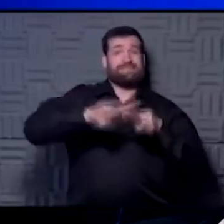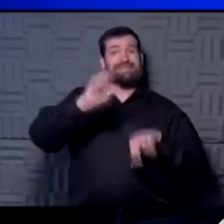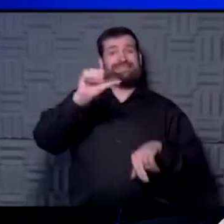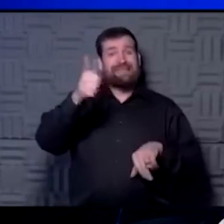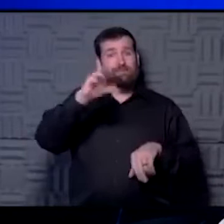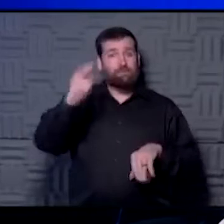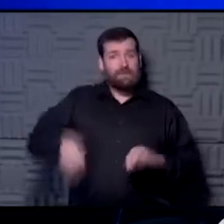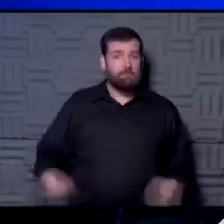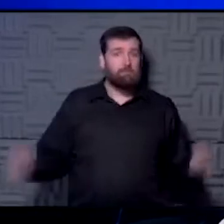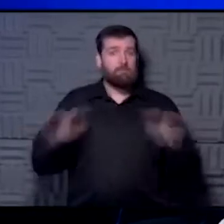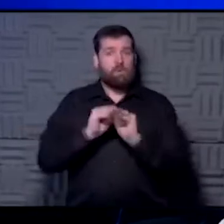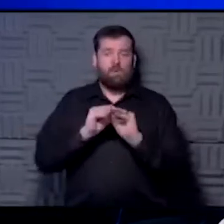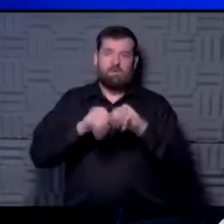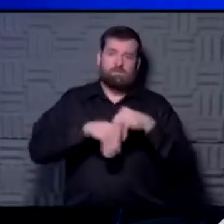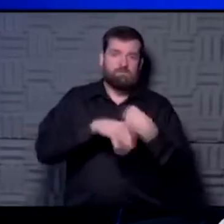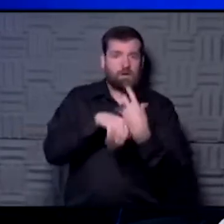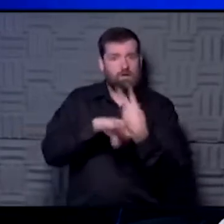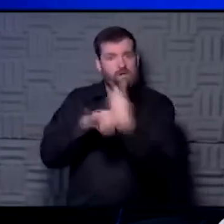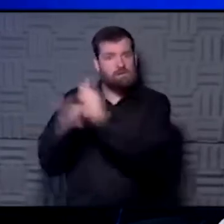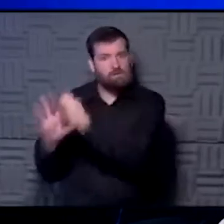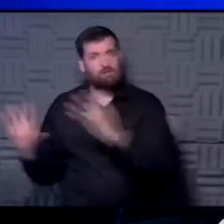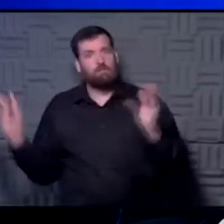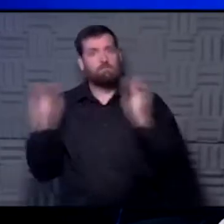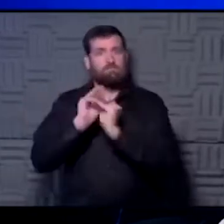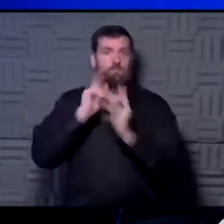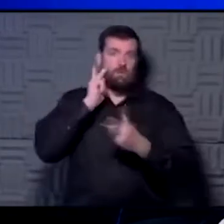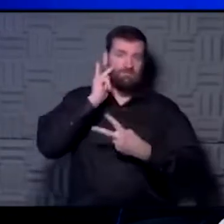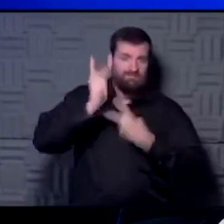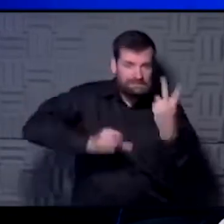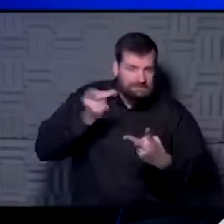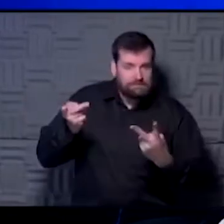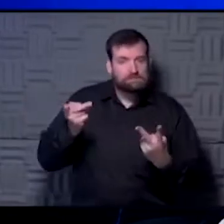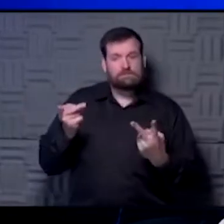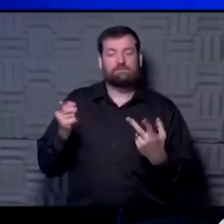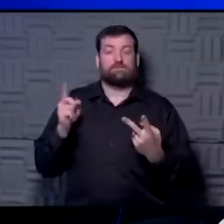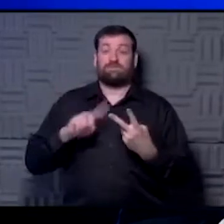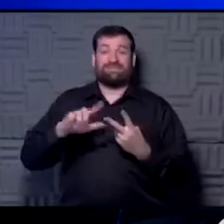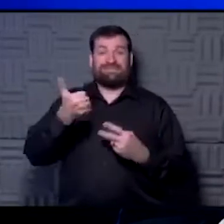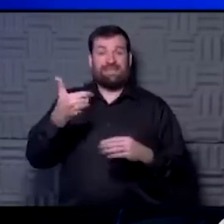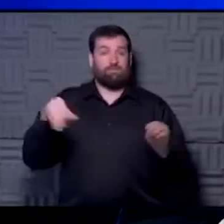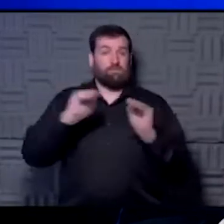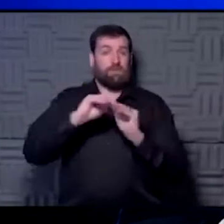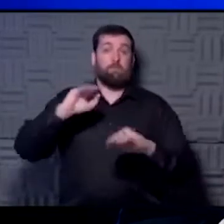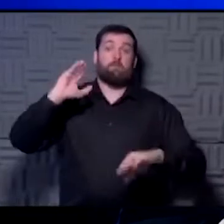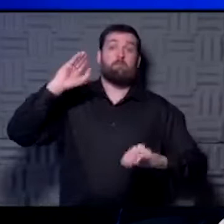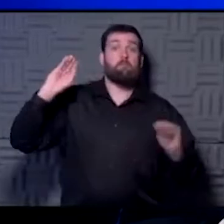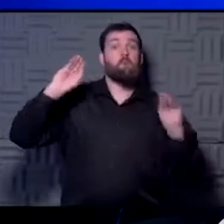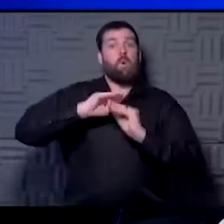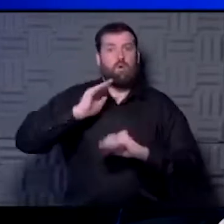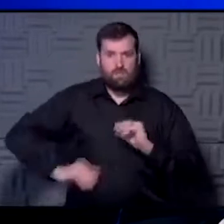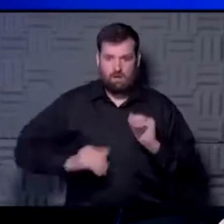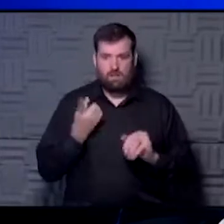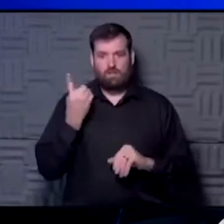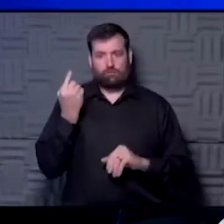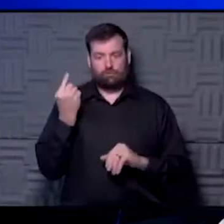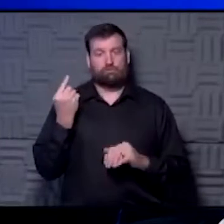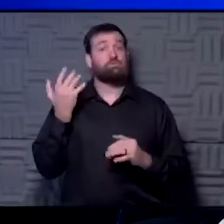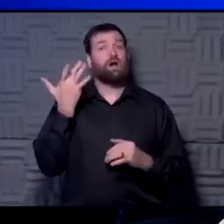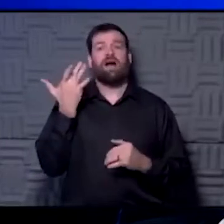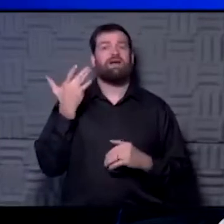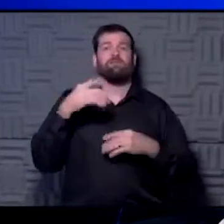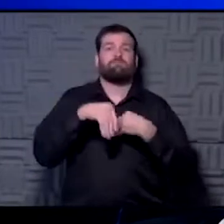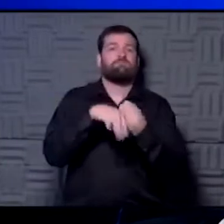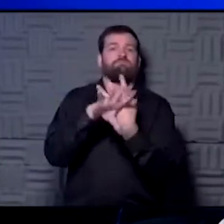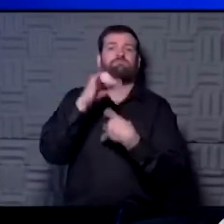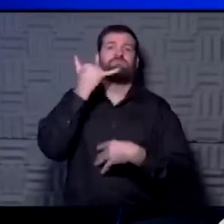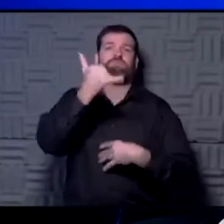time last year. So we're seeing 10% more patients now than we did a year ago before COVID, and it's all in telehealth. So